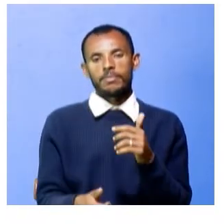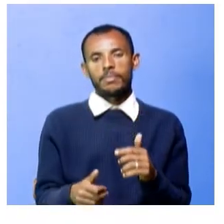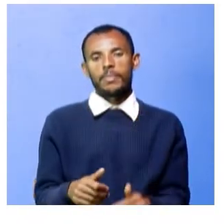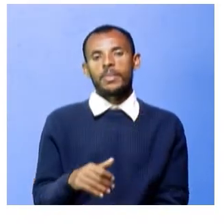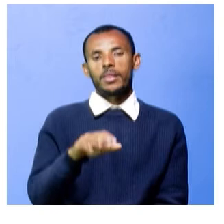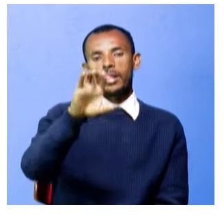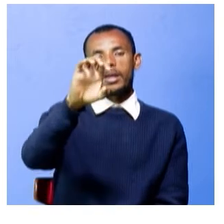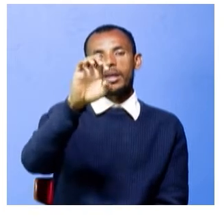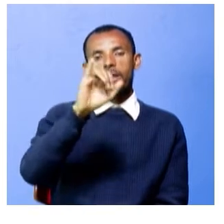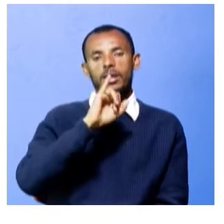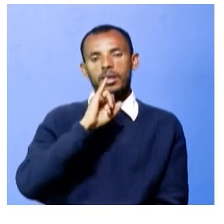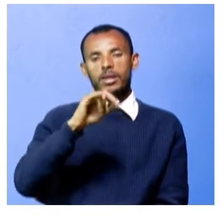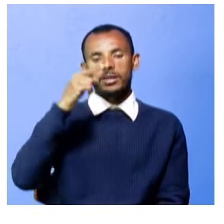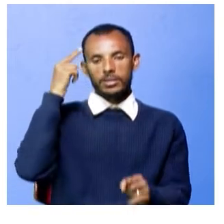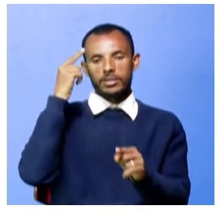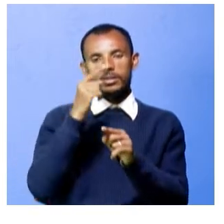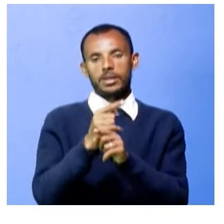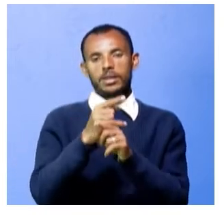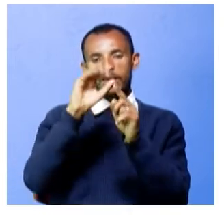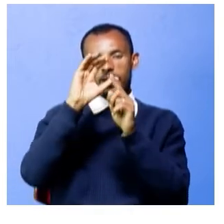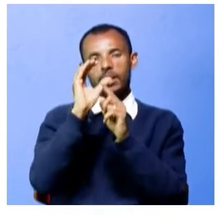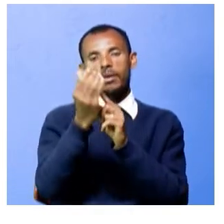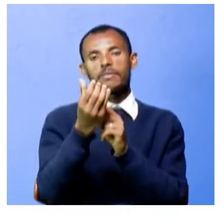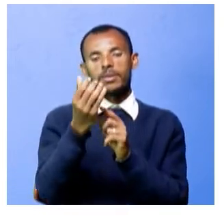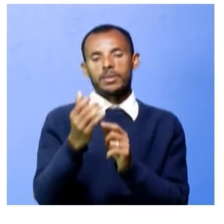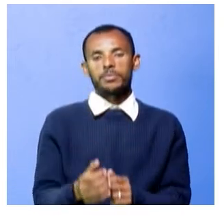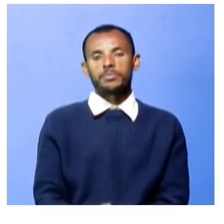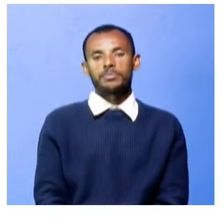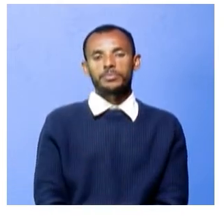E is certain event.